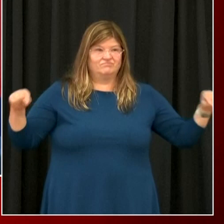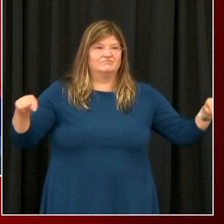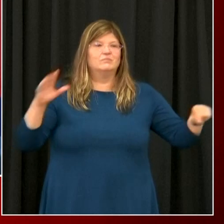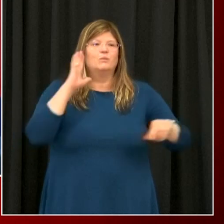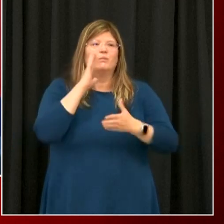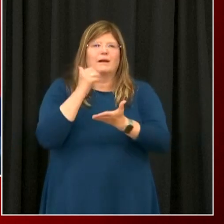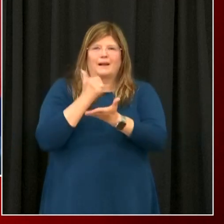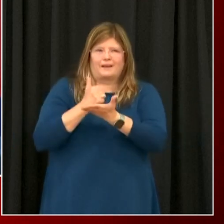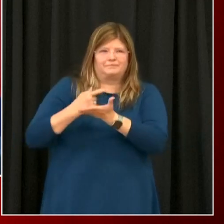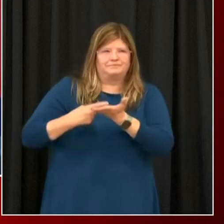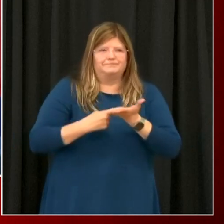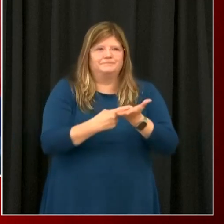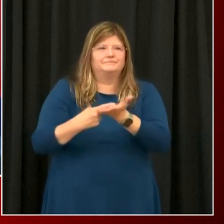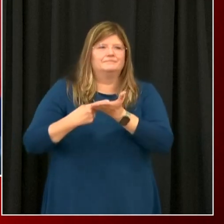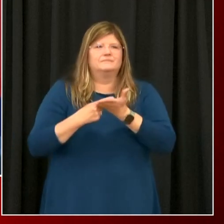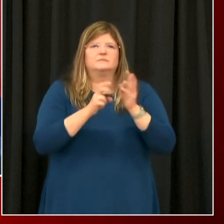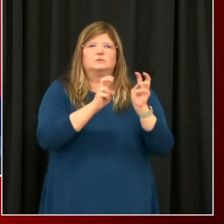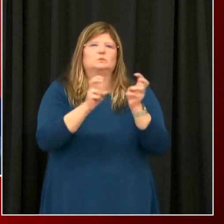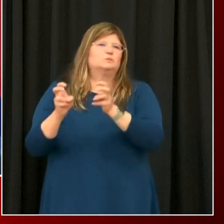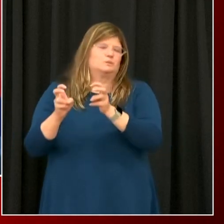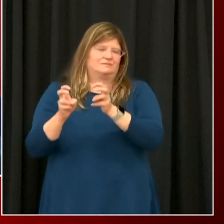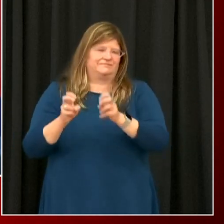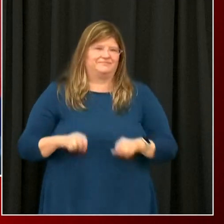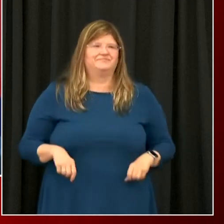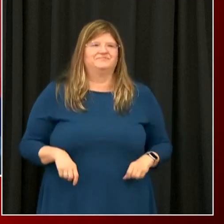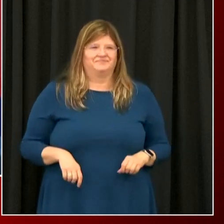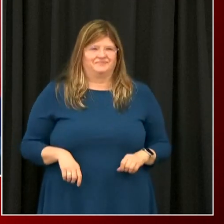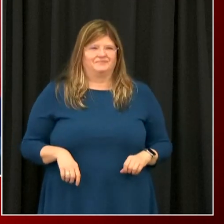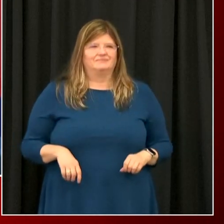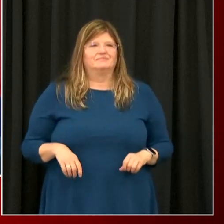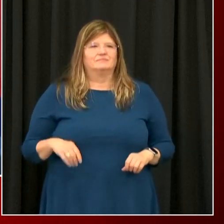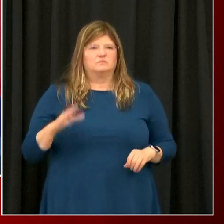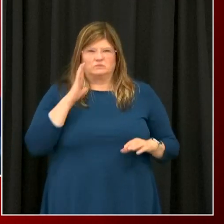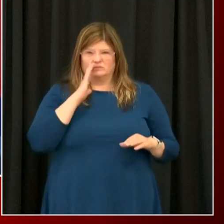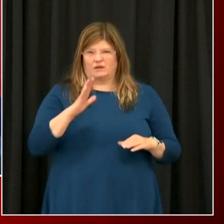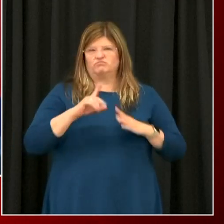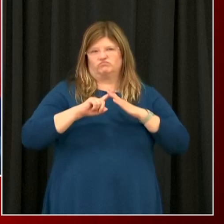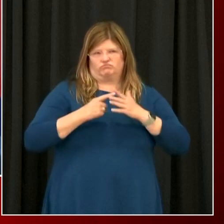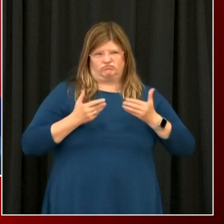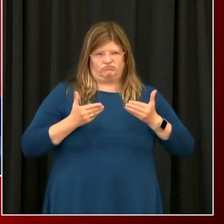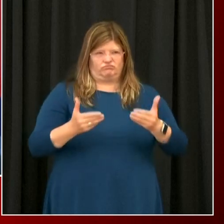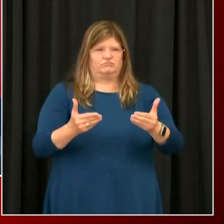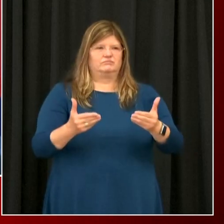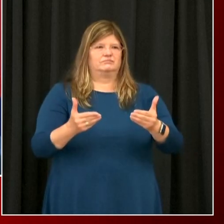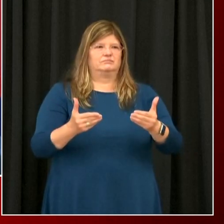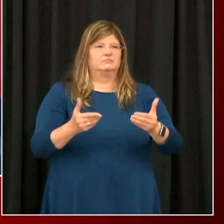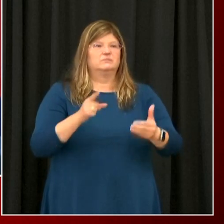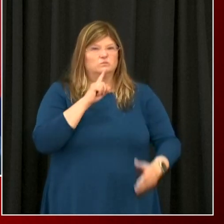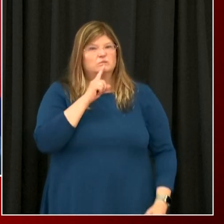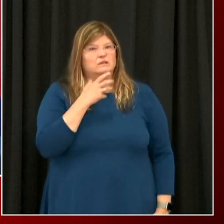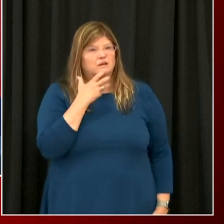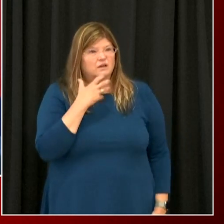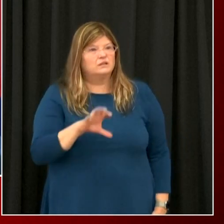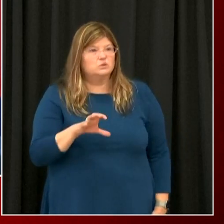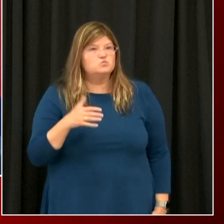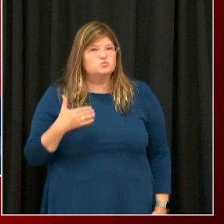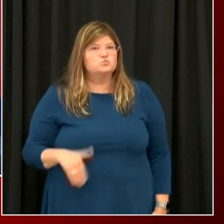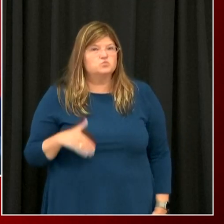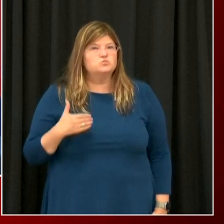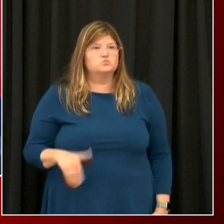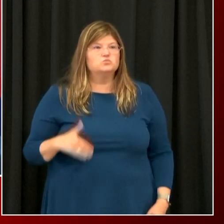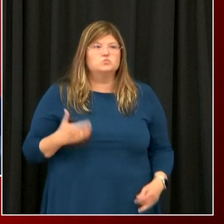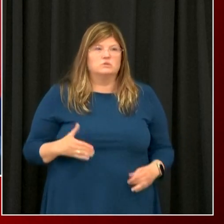these issues. I want to start today by noting that it's hot. It's very hot. And I have